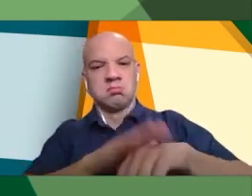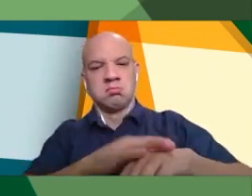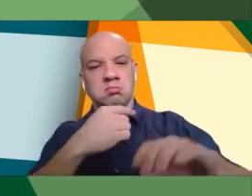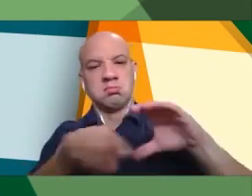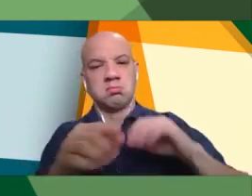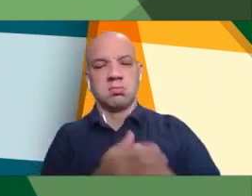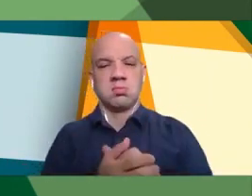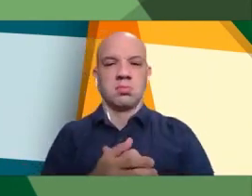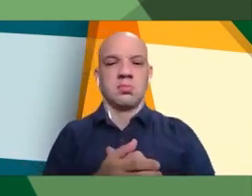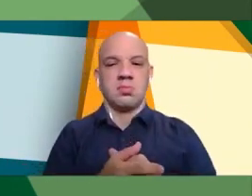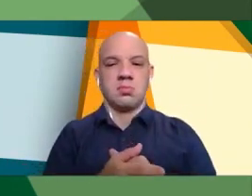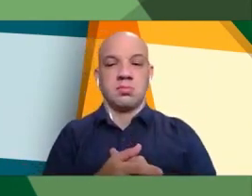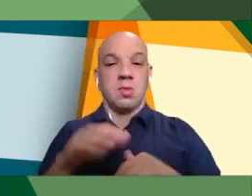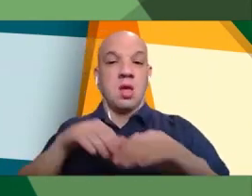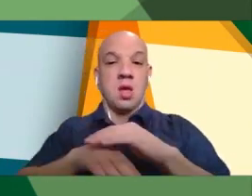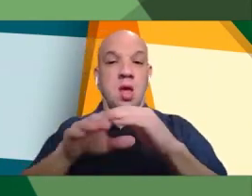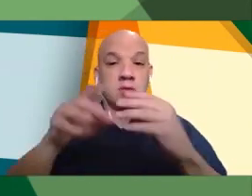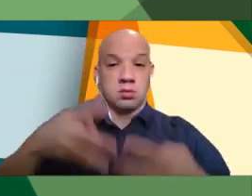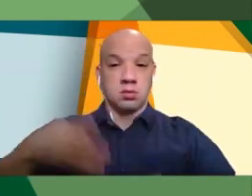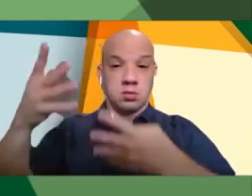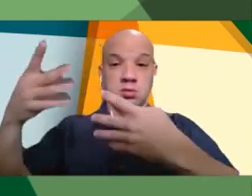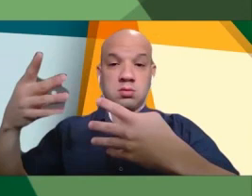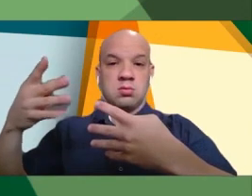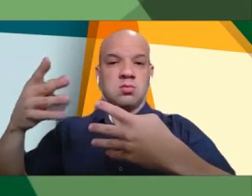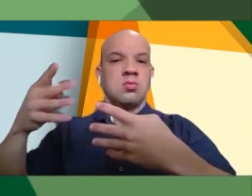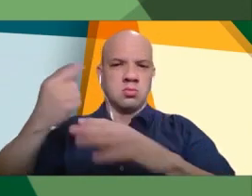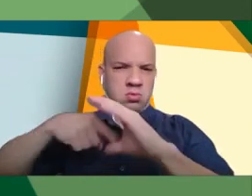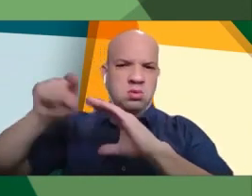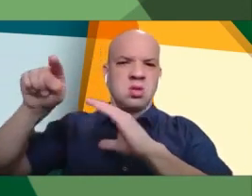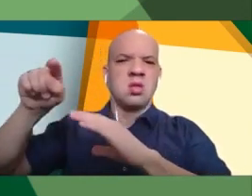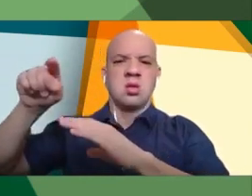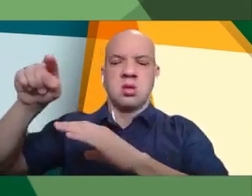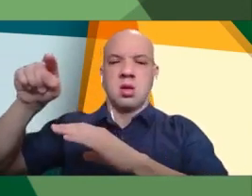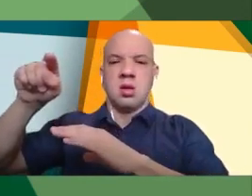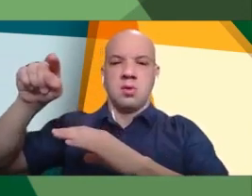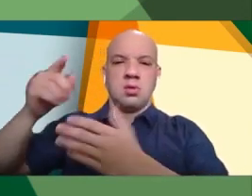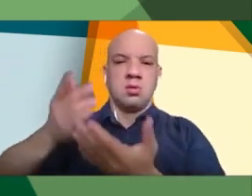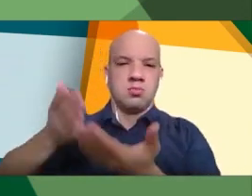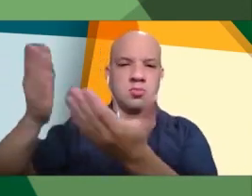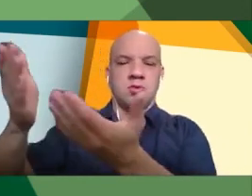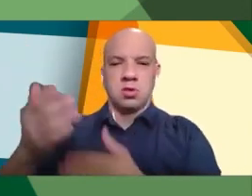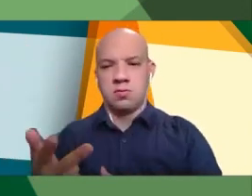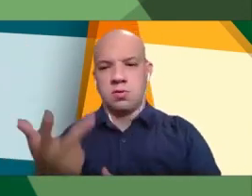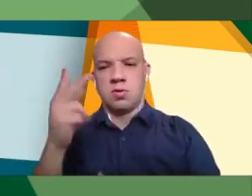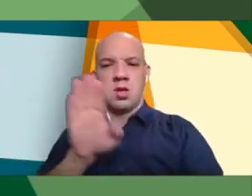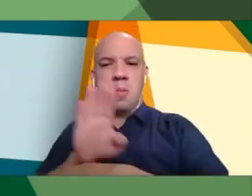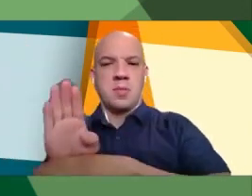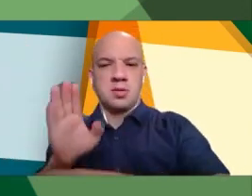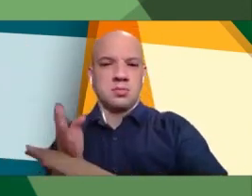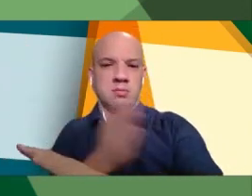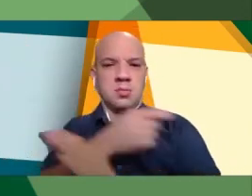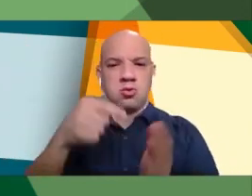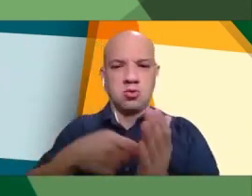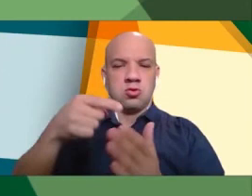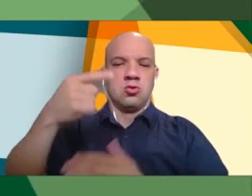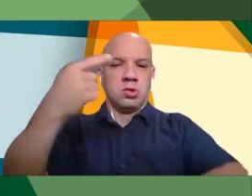Access to upload the electronic proposals will commence 3 business days prior to the scheduled due date and